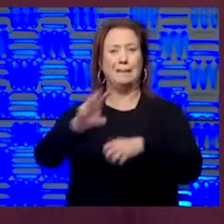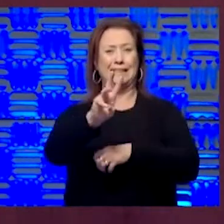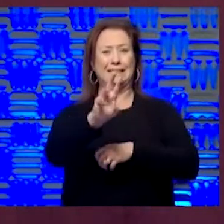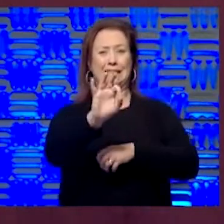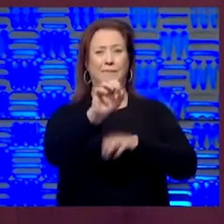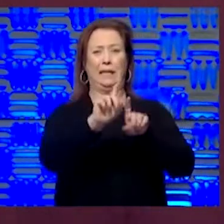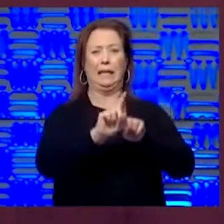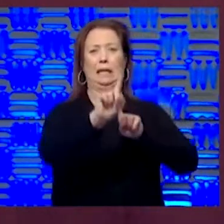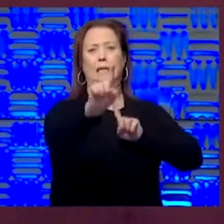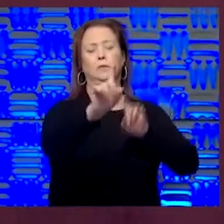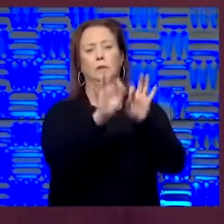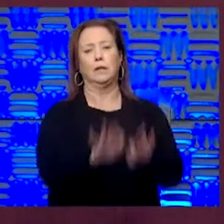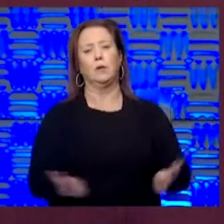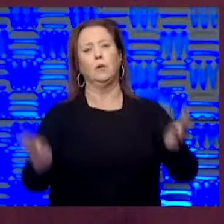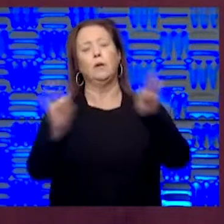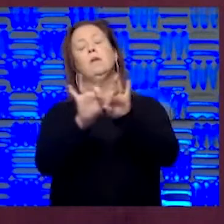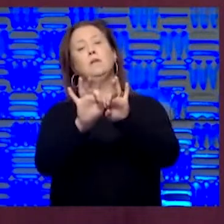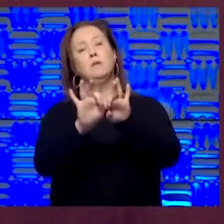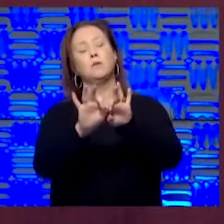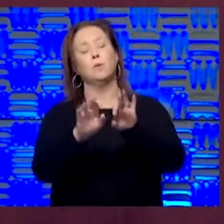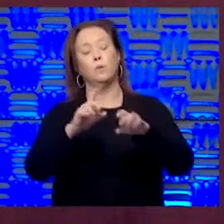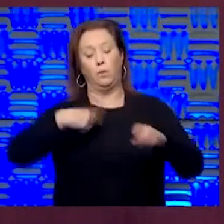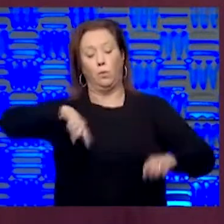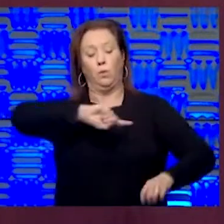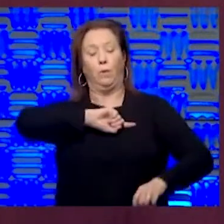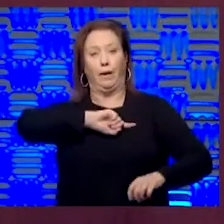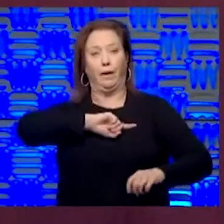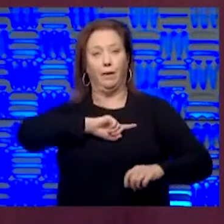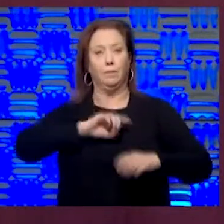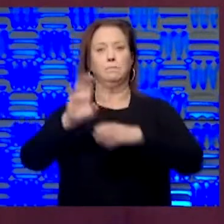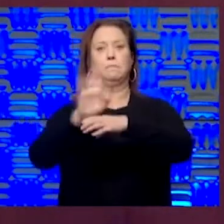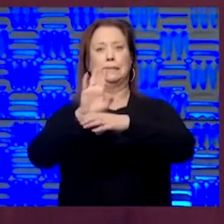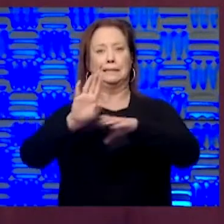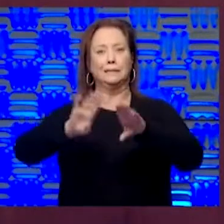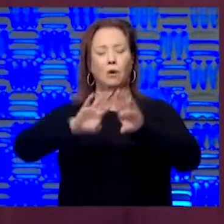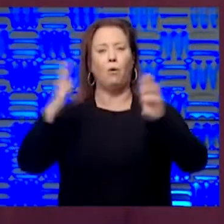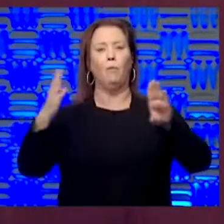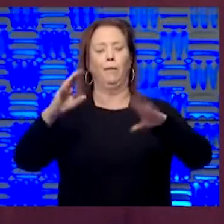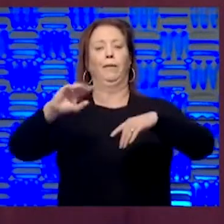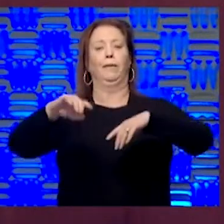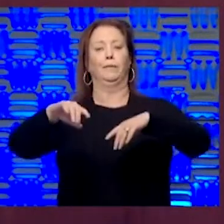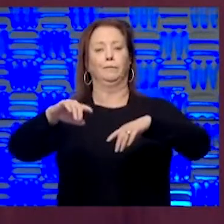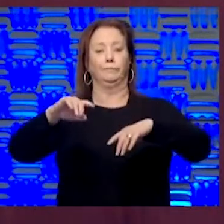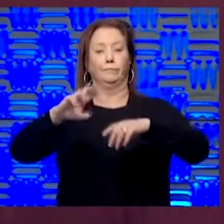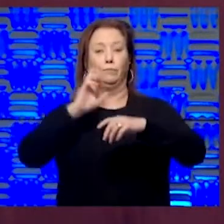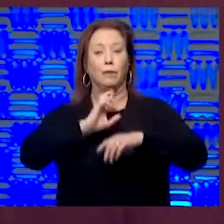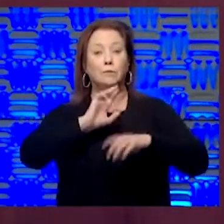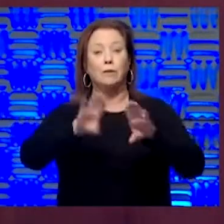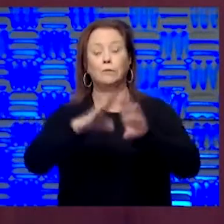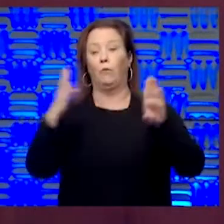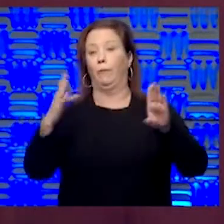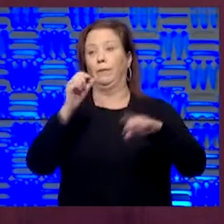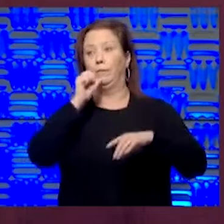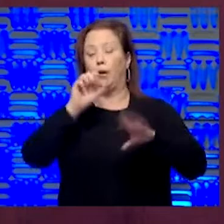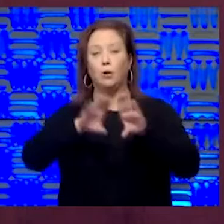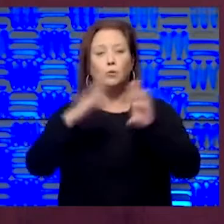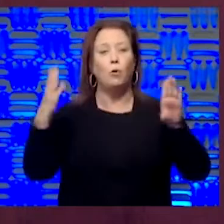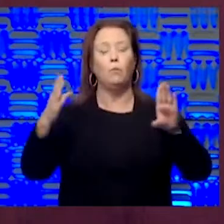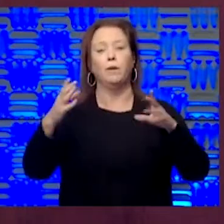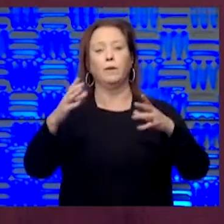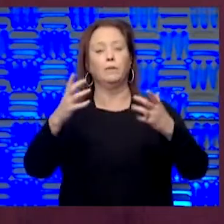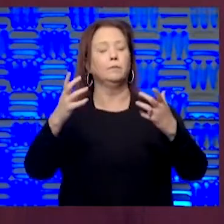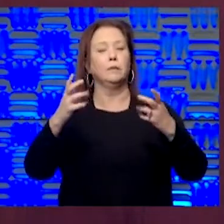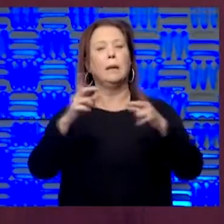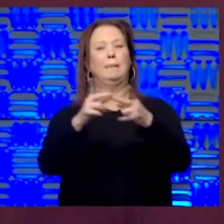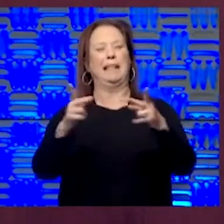is critical. So when we do reopen society and start thinking about some staged reopening, trying to